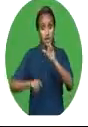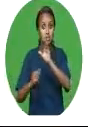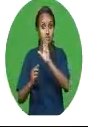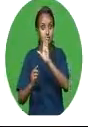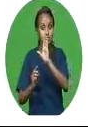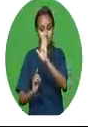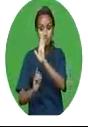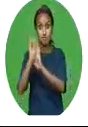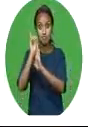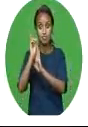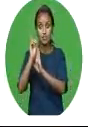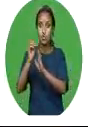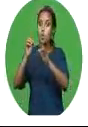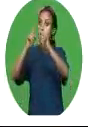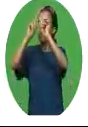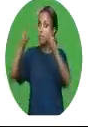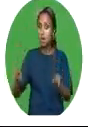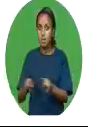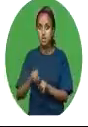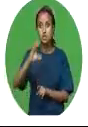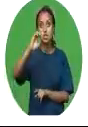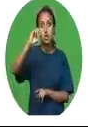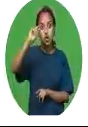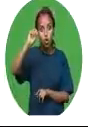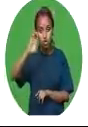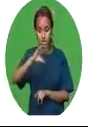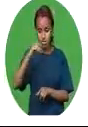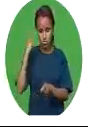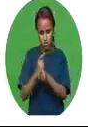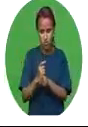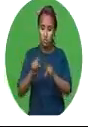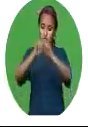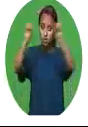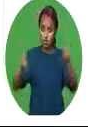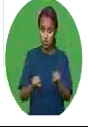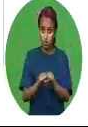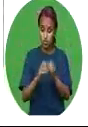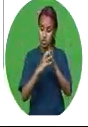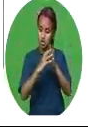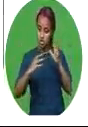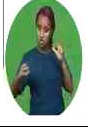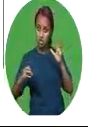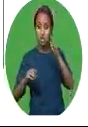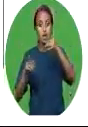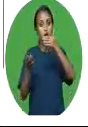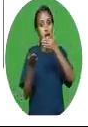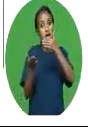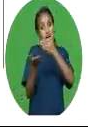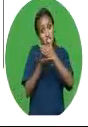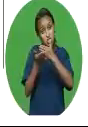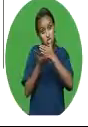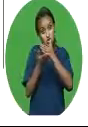develop pyramids and cones in which the true length of the slant edge is used at the